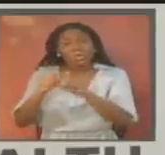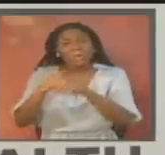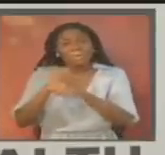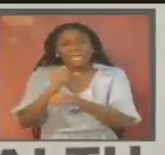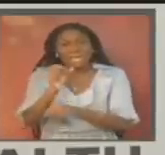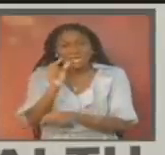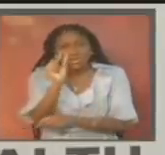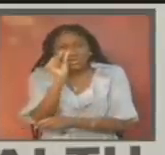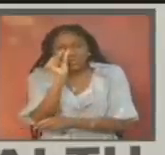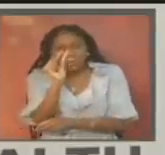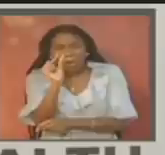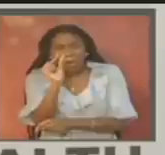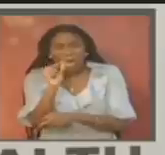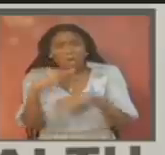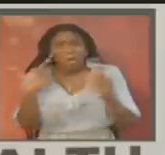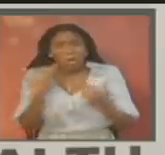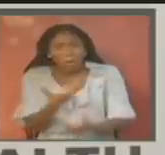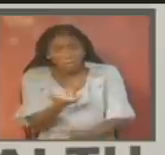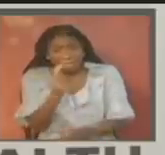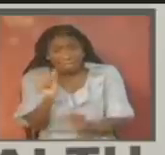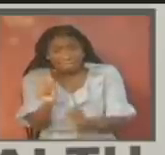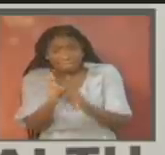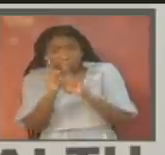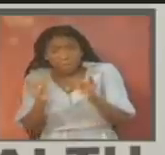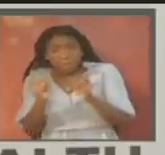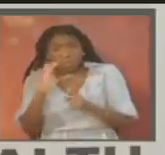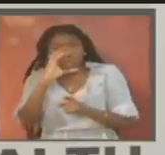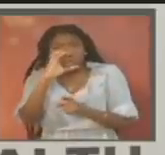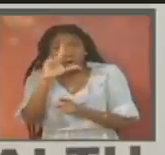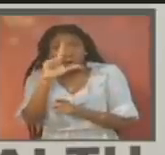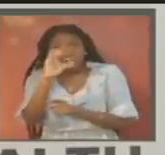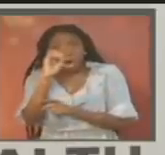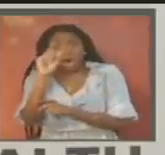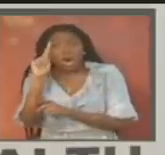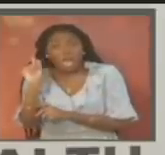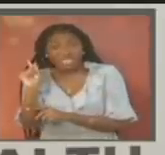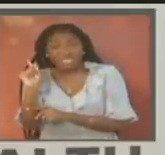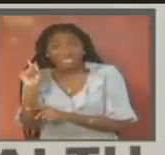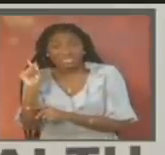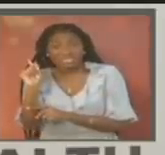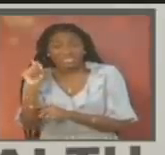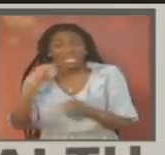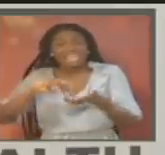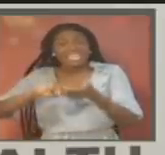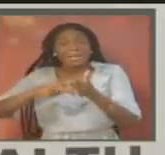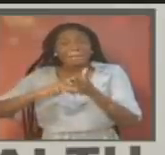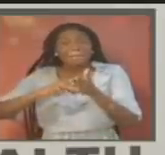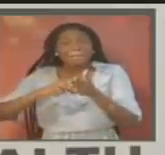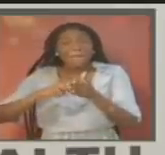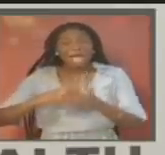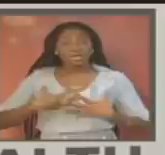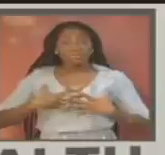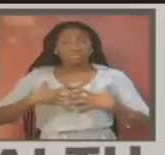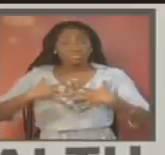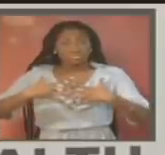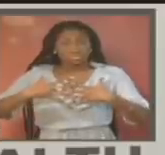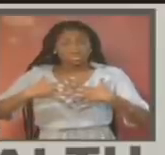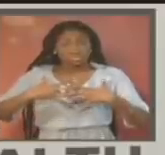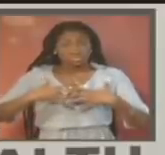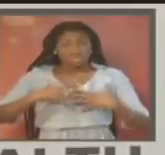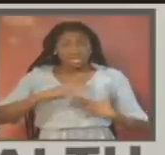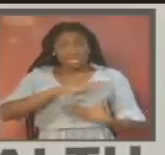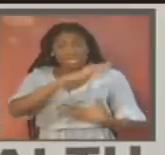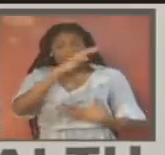So when you have the small clots, those affect our oxygen levels. So when we have low ones, that might be a small